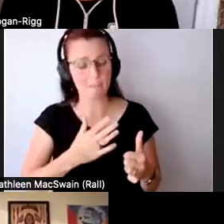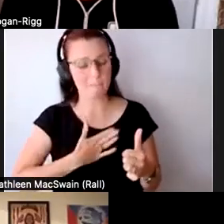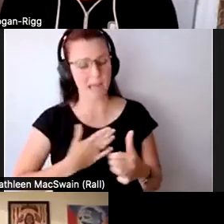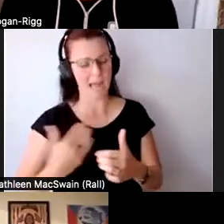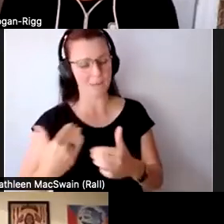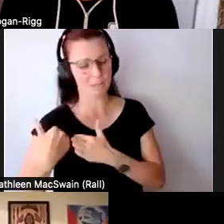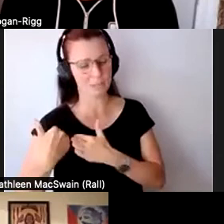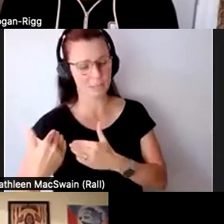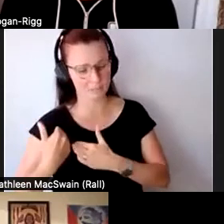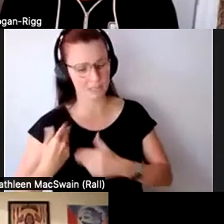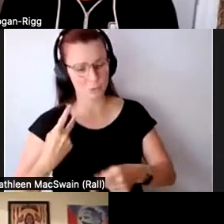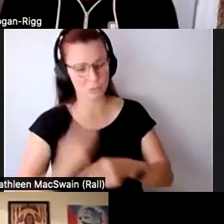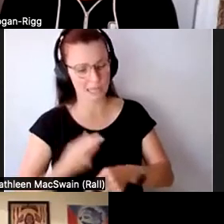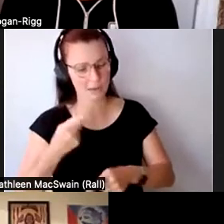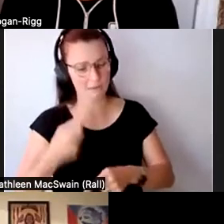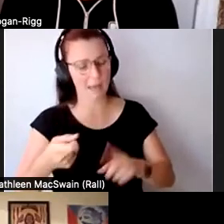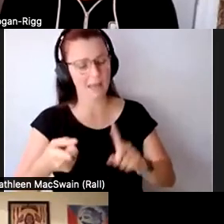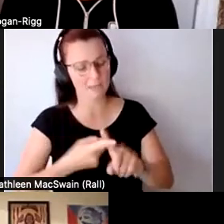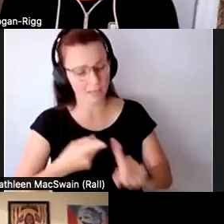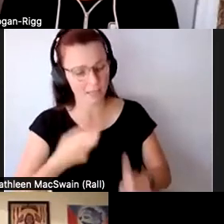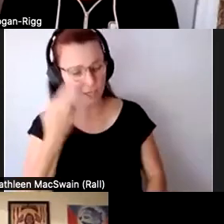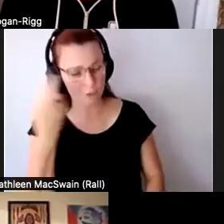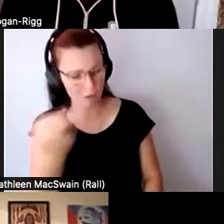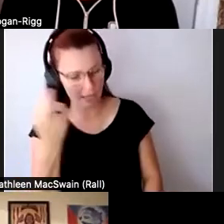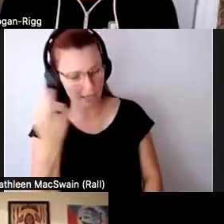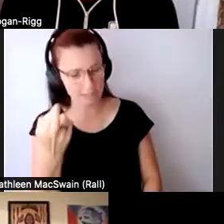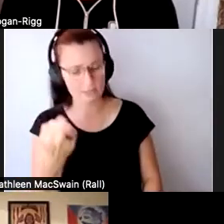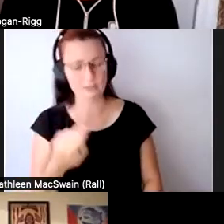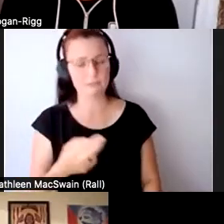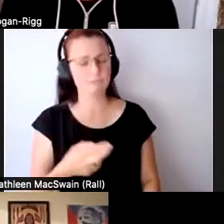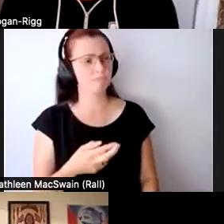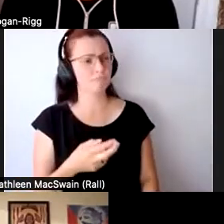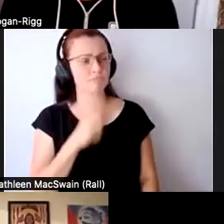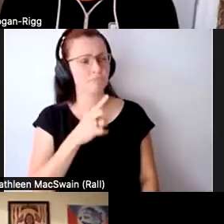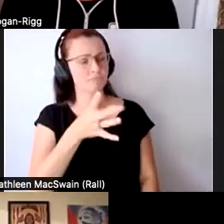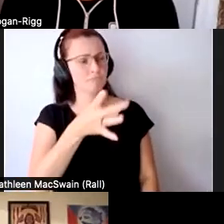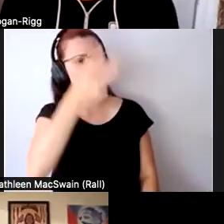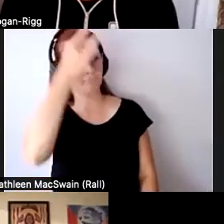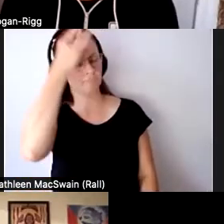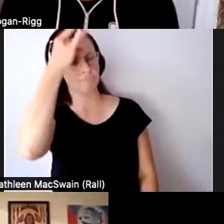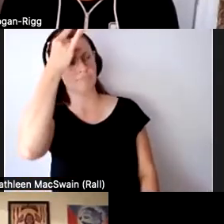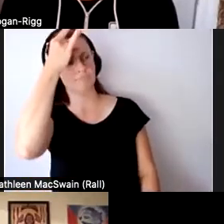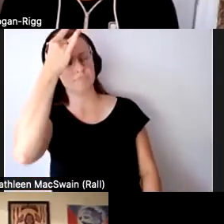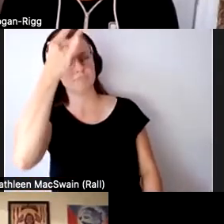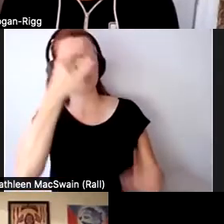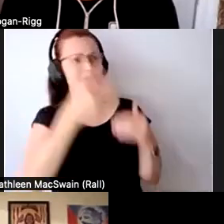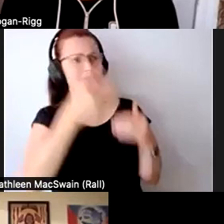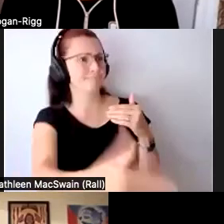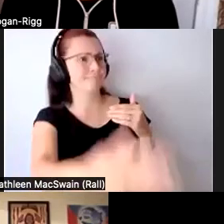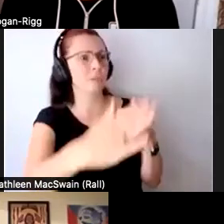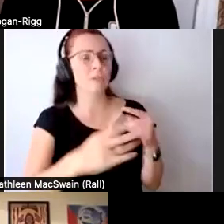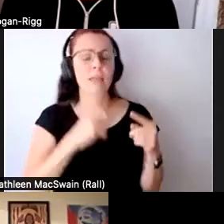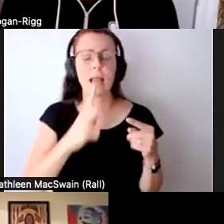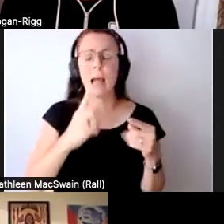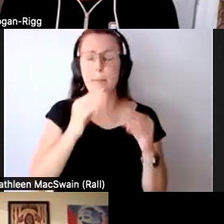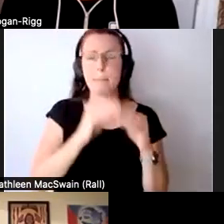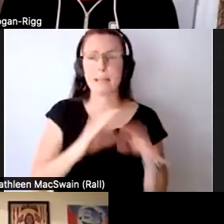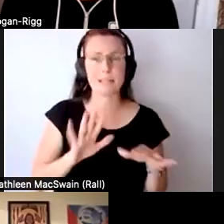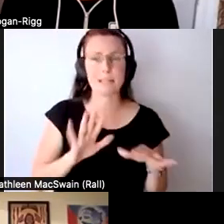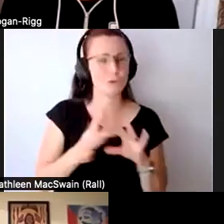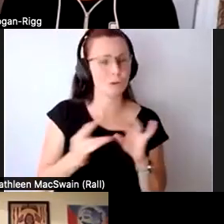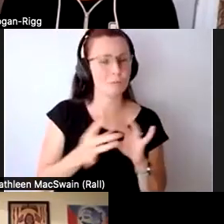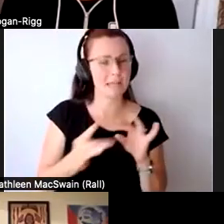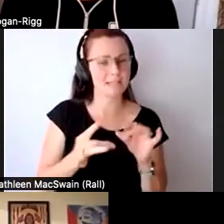my mom is my idol. She's the greatest woman on the planet. And I'm blessed to be able to carry her message forward.